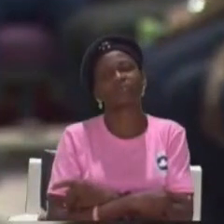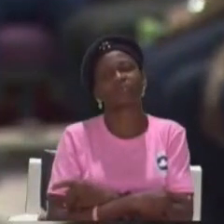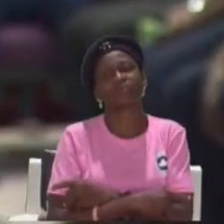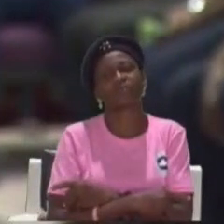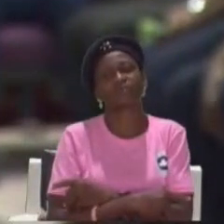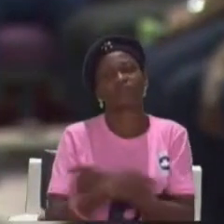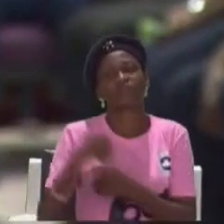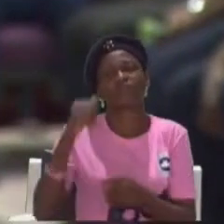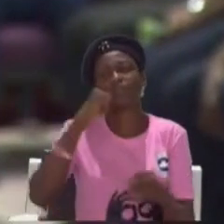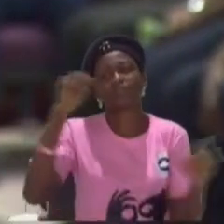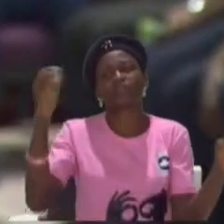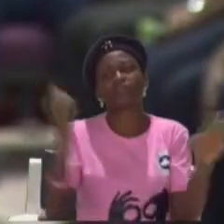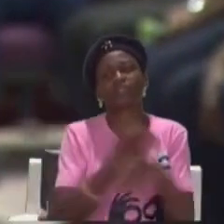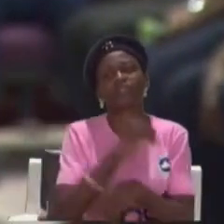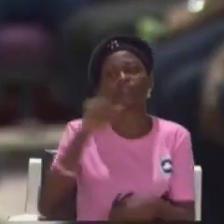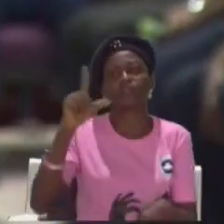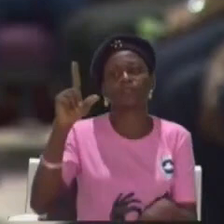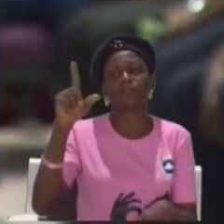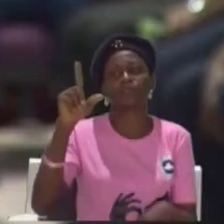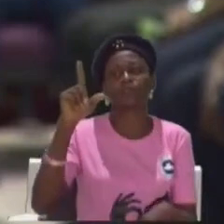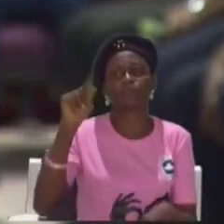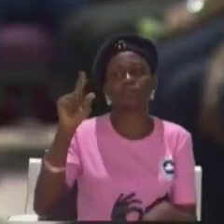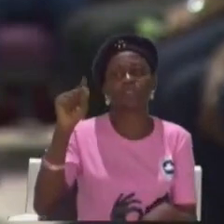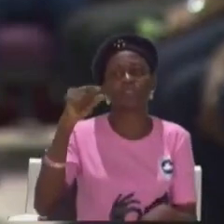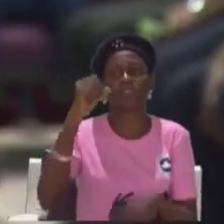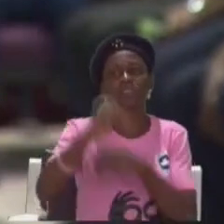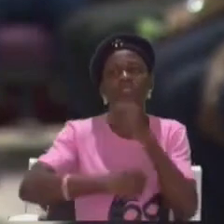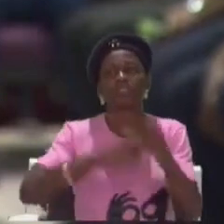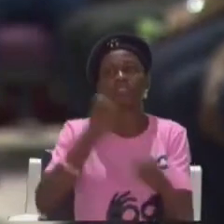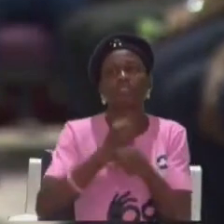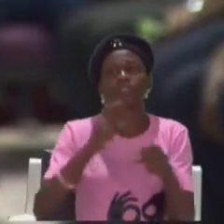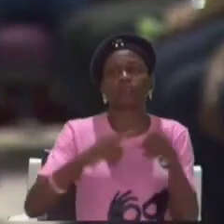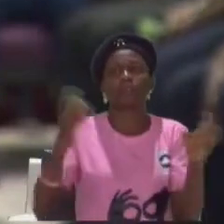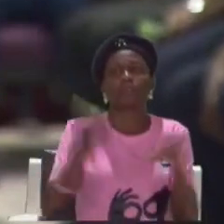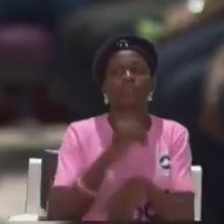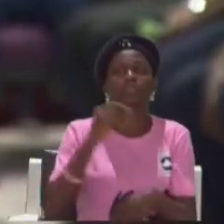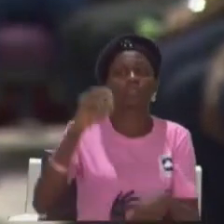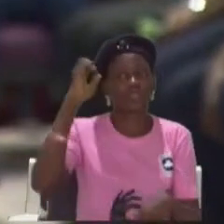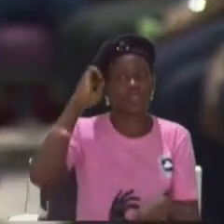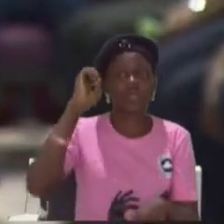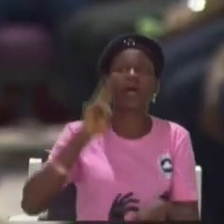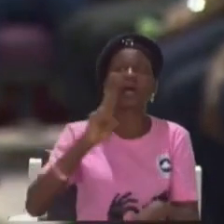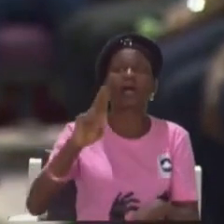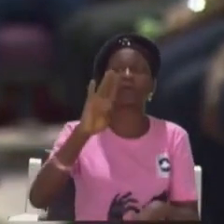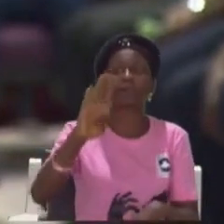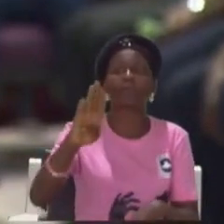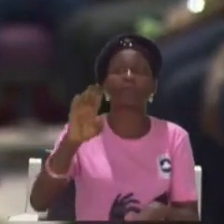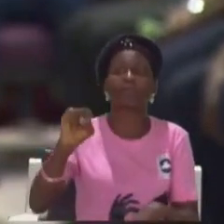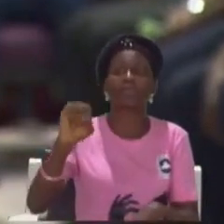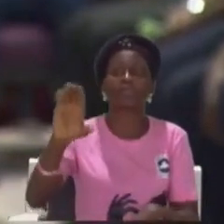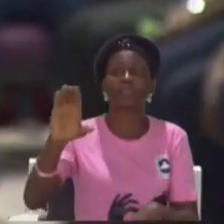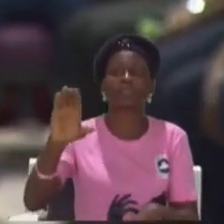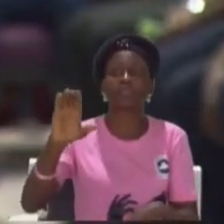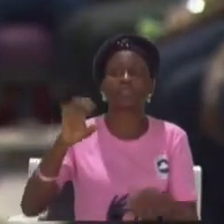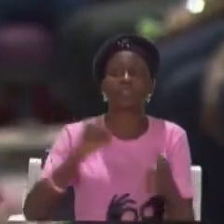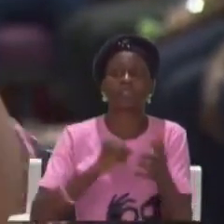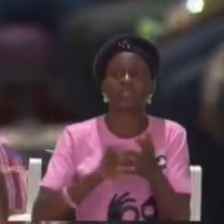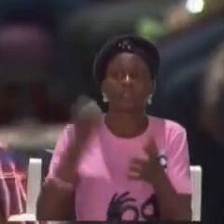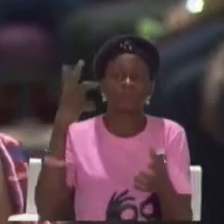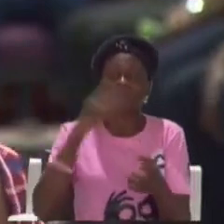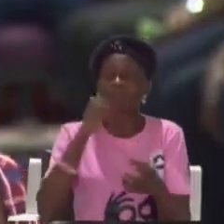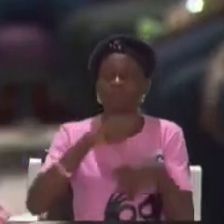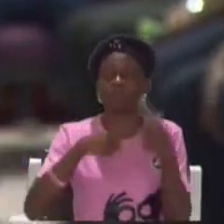I took 20 years to get my BSc. It was not going to happen, but